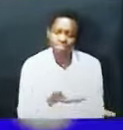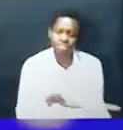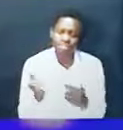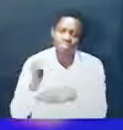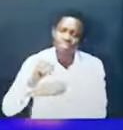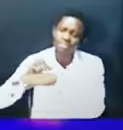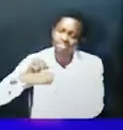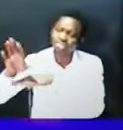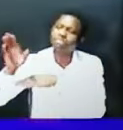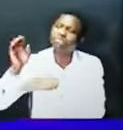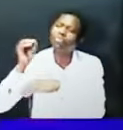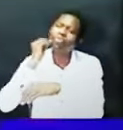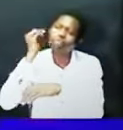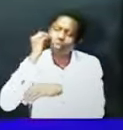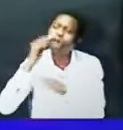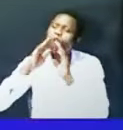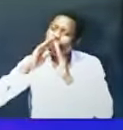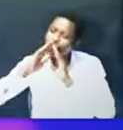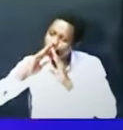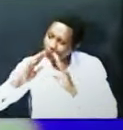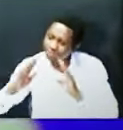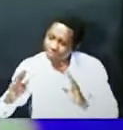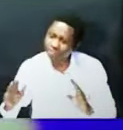peace. For